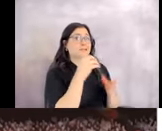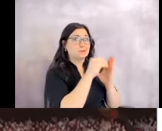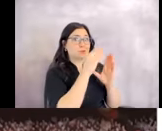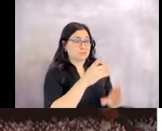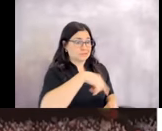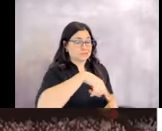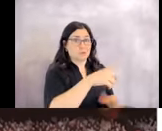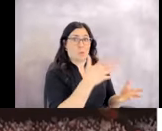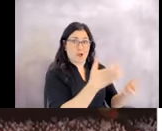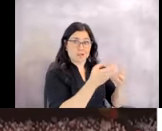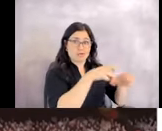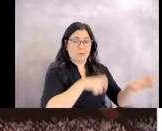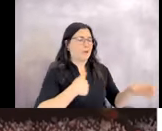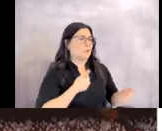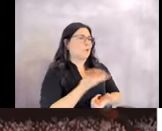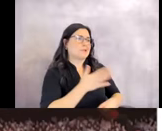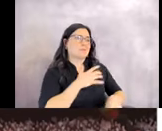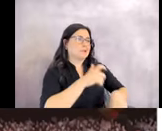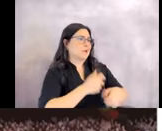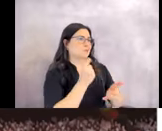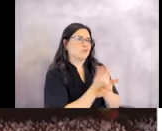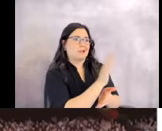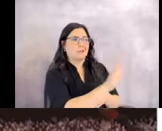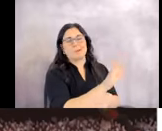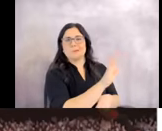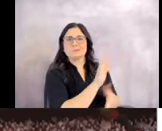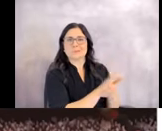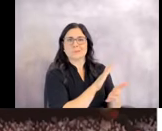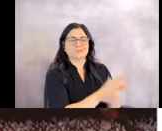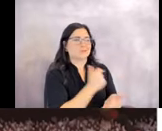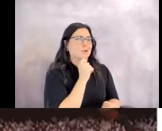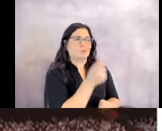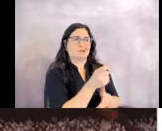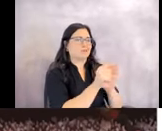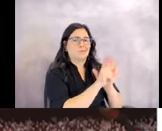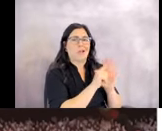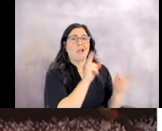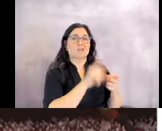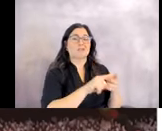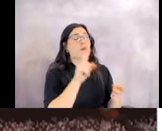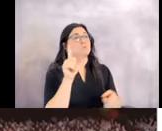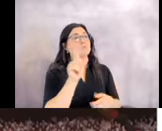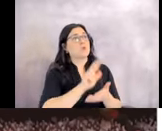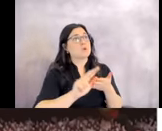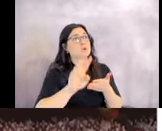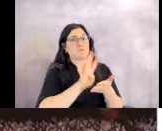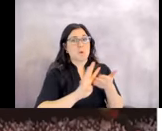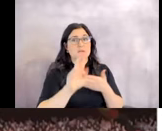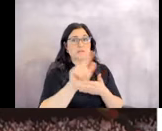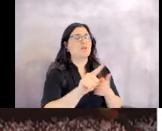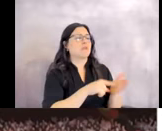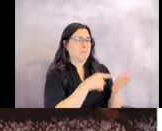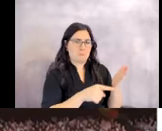to drop and I don't want to waste my time grading papers. So I don't grade any papers until about 3 or 4 weeks into class,